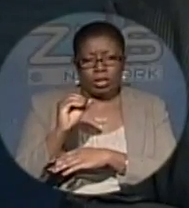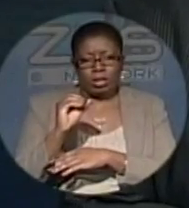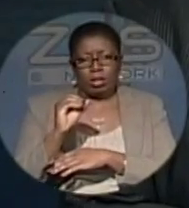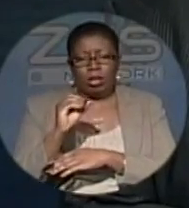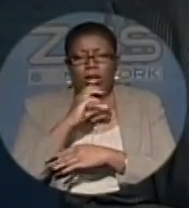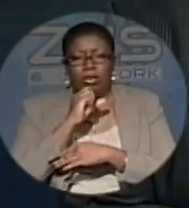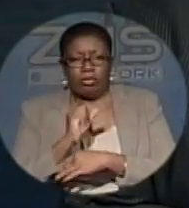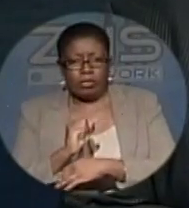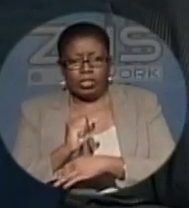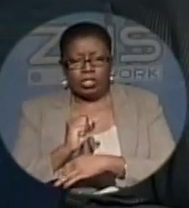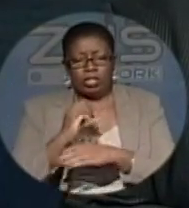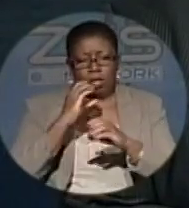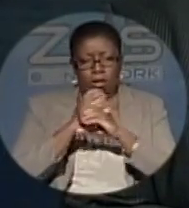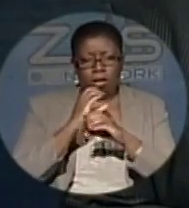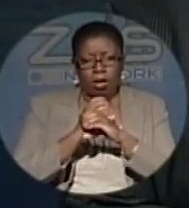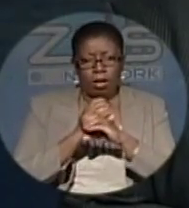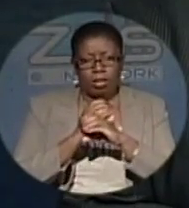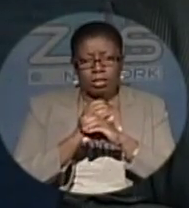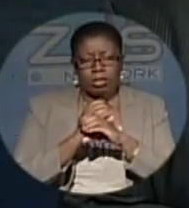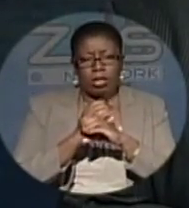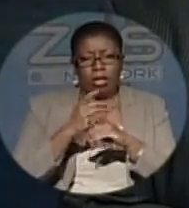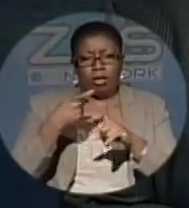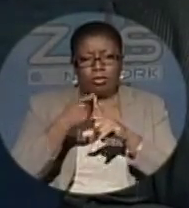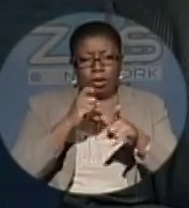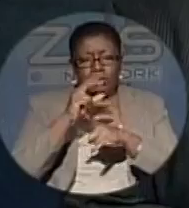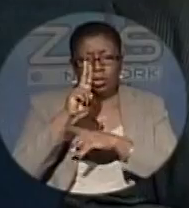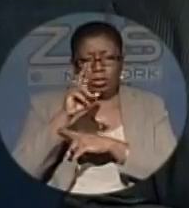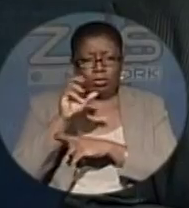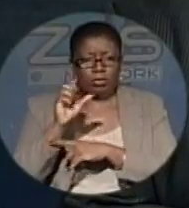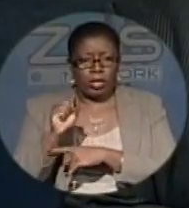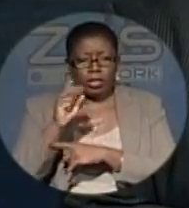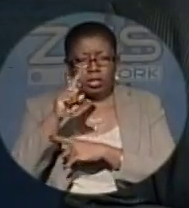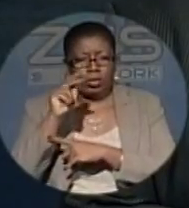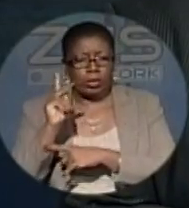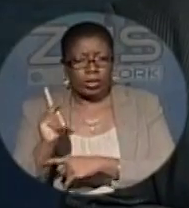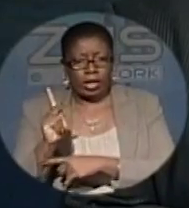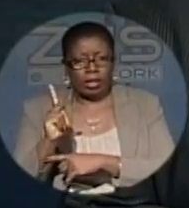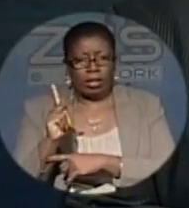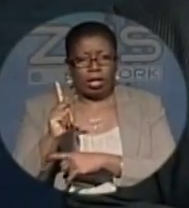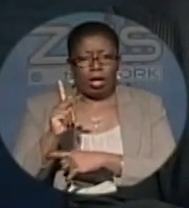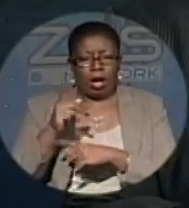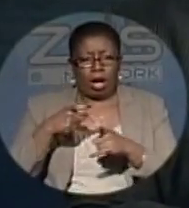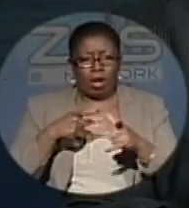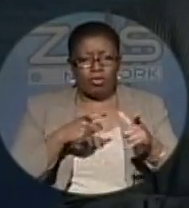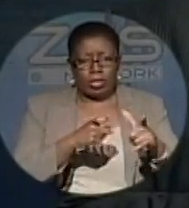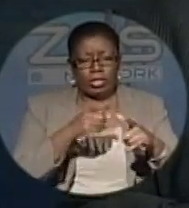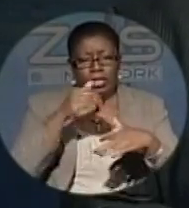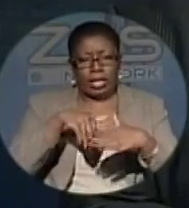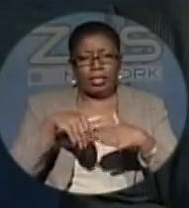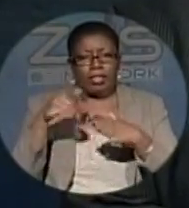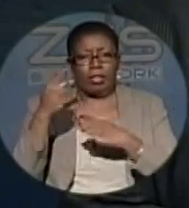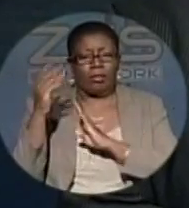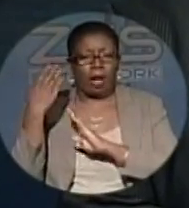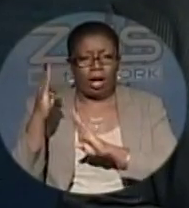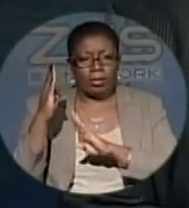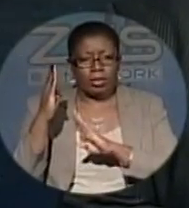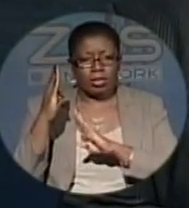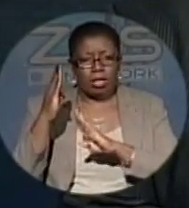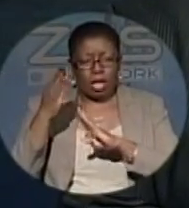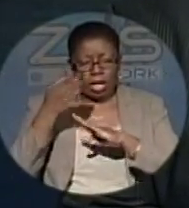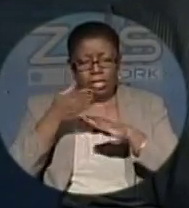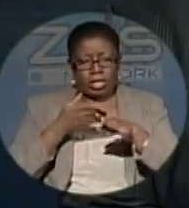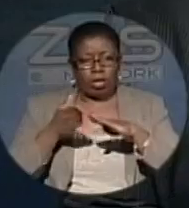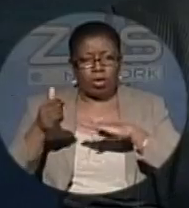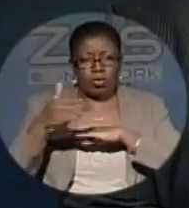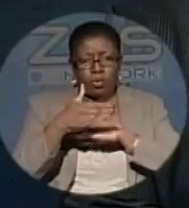dollars from the United States and the United Kingdom are gracing the capital for 5 days as they speed around Arawak Key. As Cyan